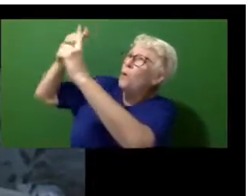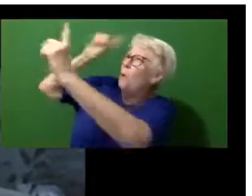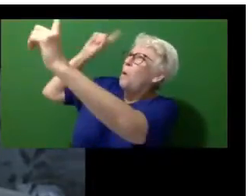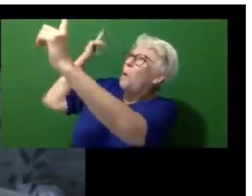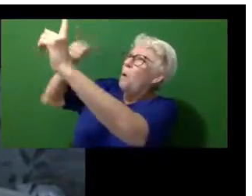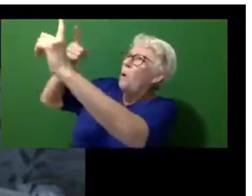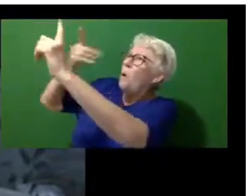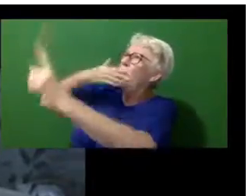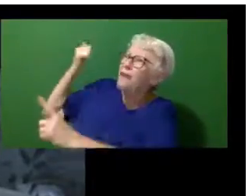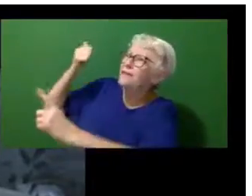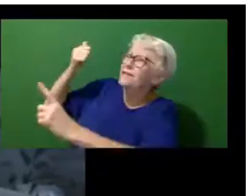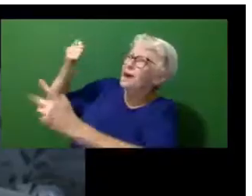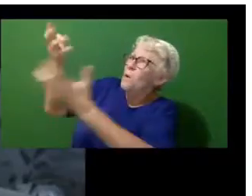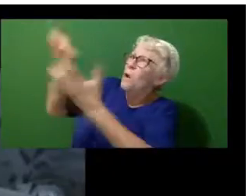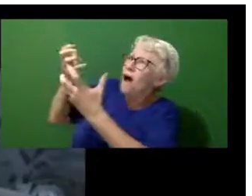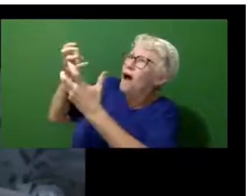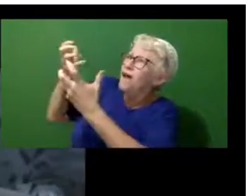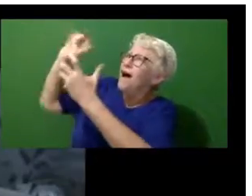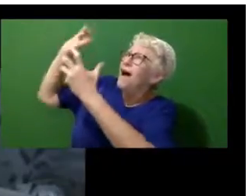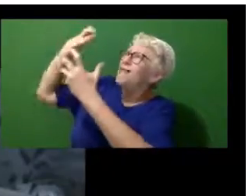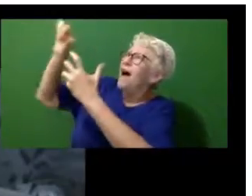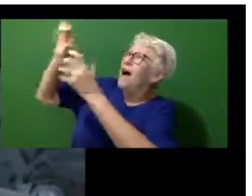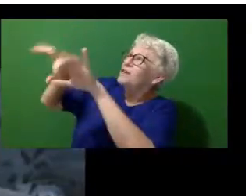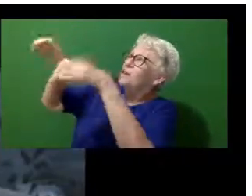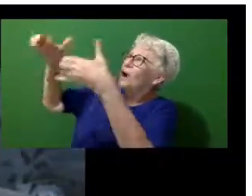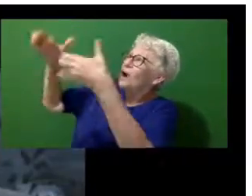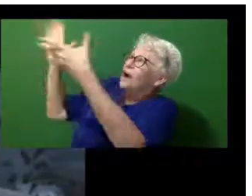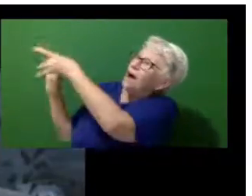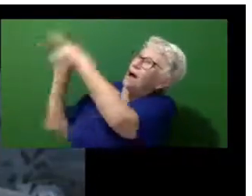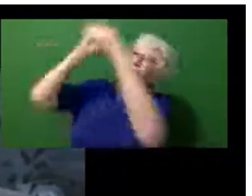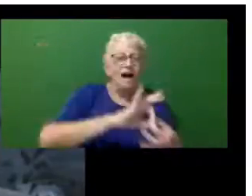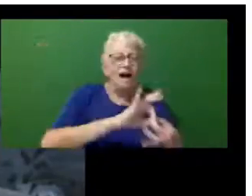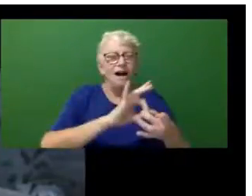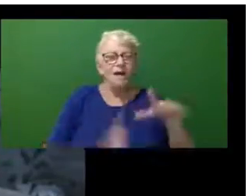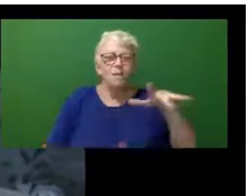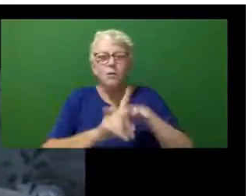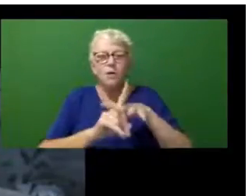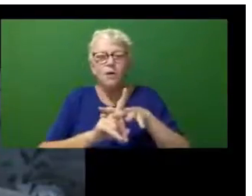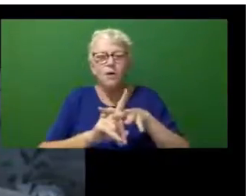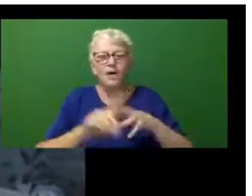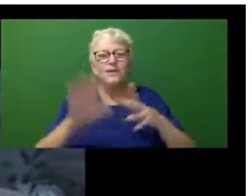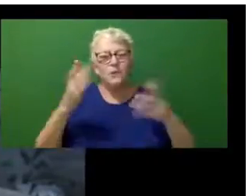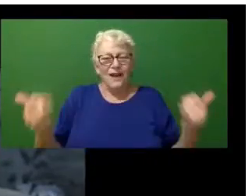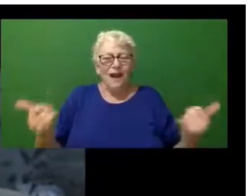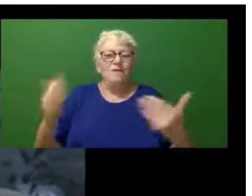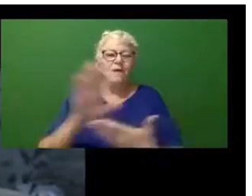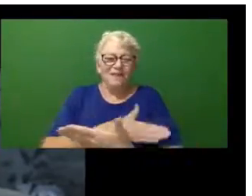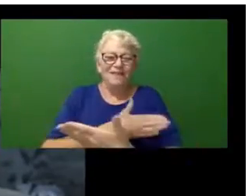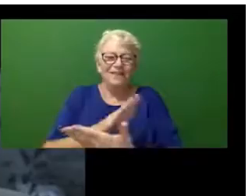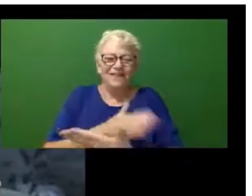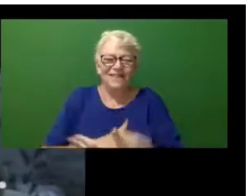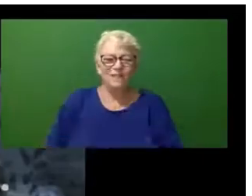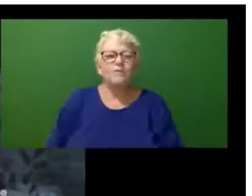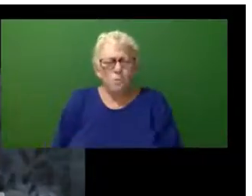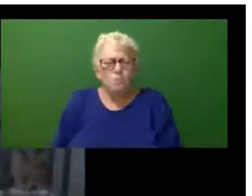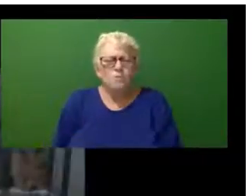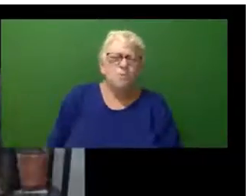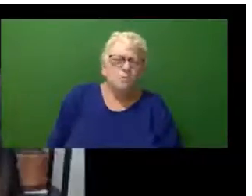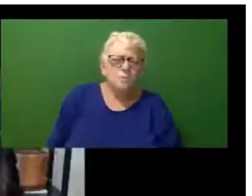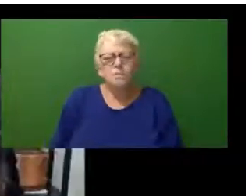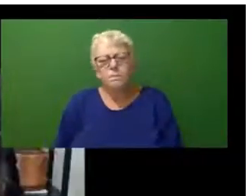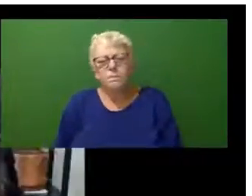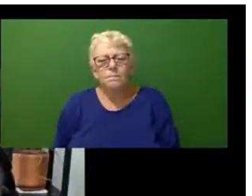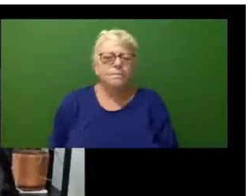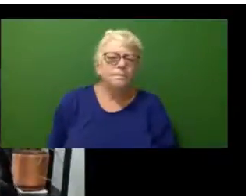my best and do my best and be my best, that is when our Torah can emerge. Kimitzion Teitse Torah.